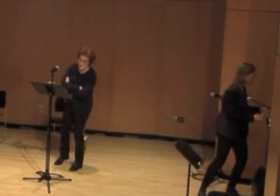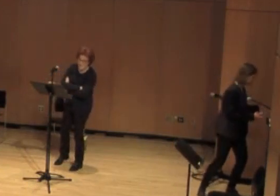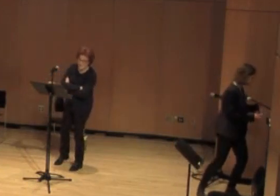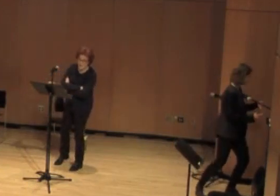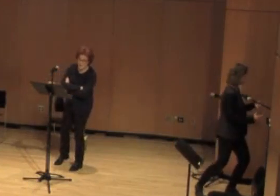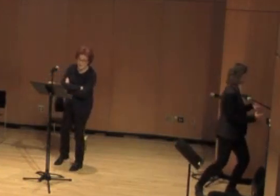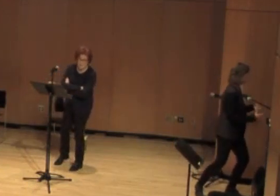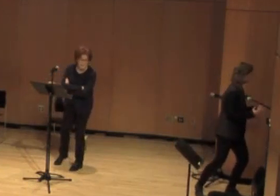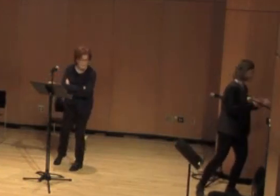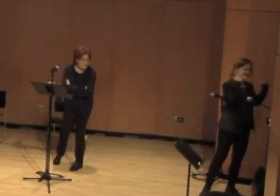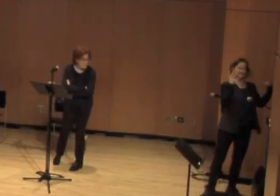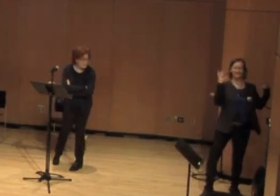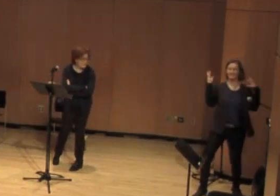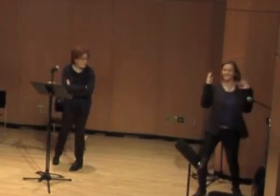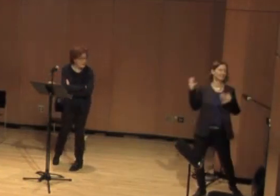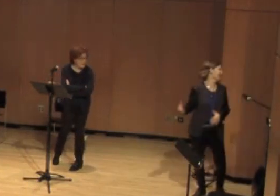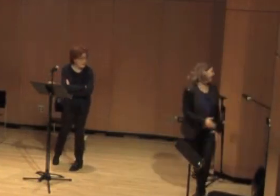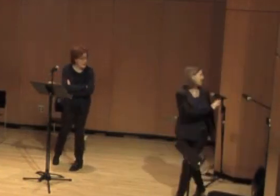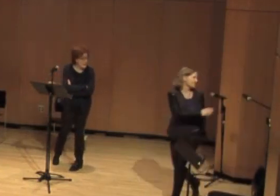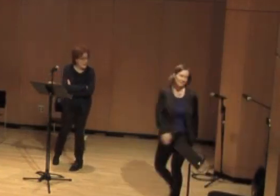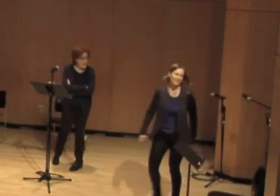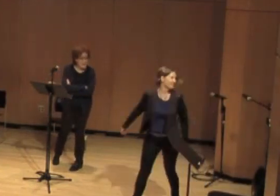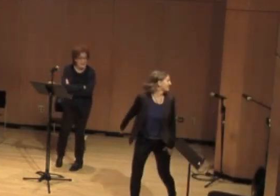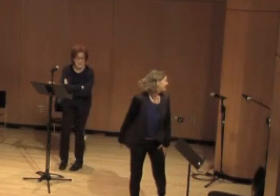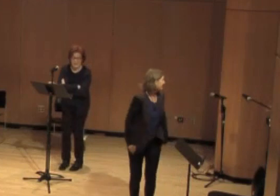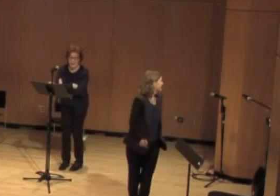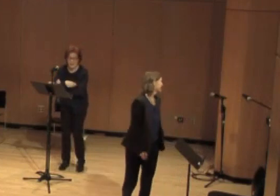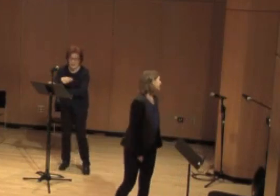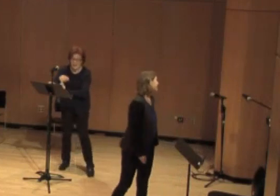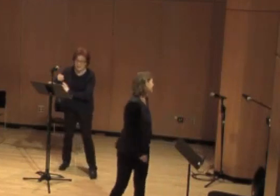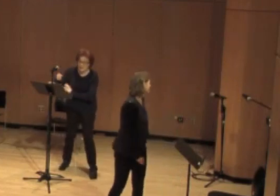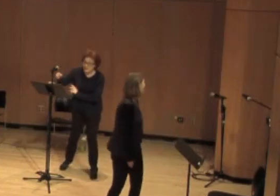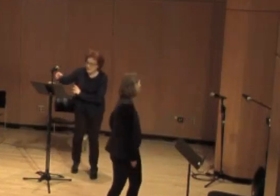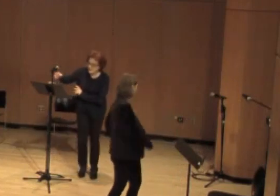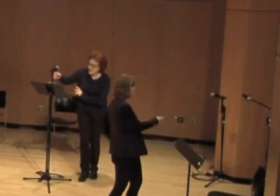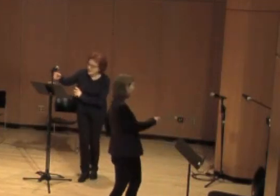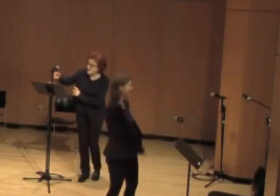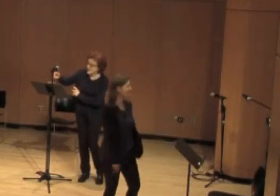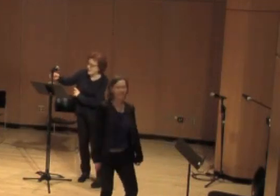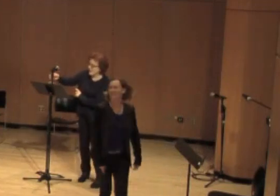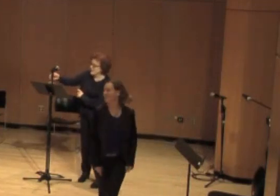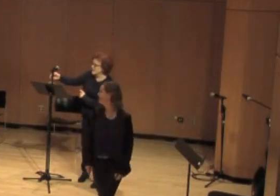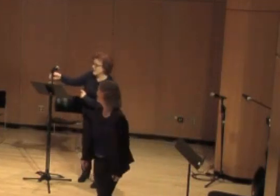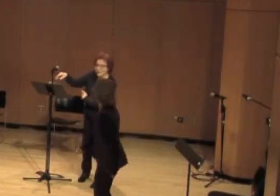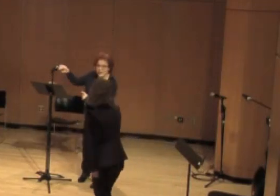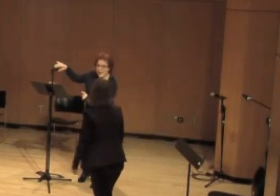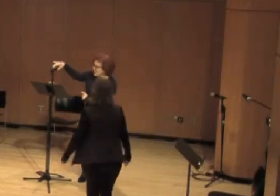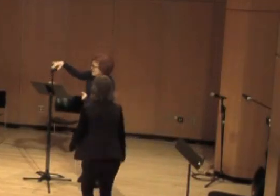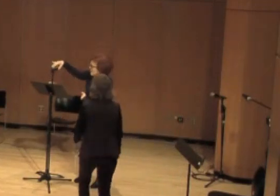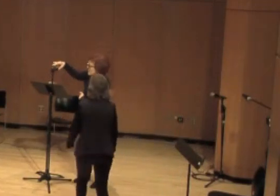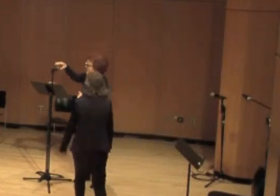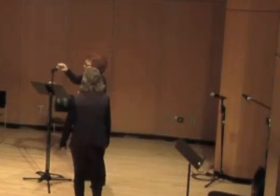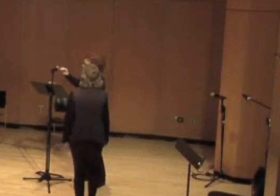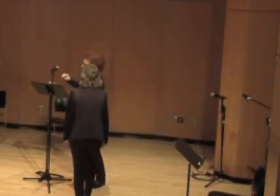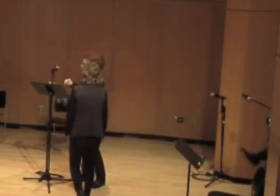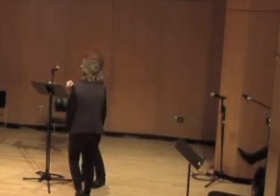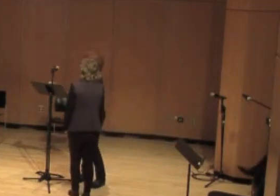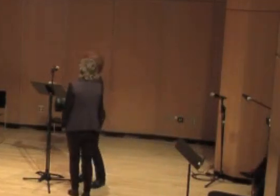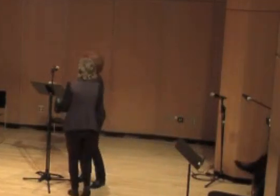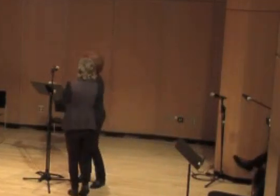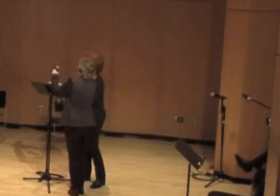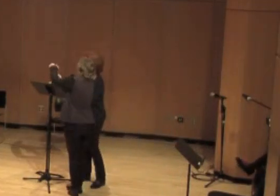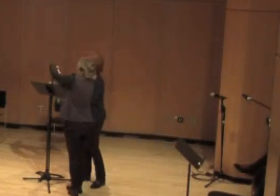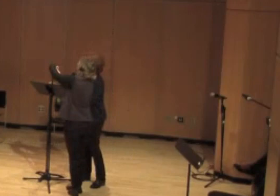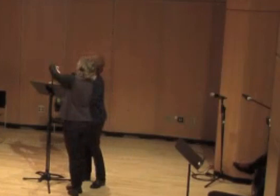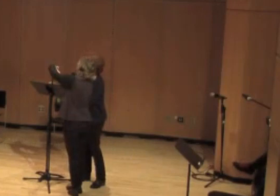yeah actually they've been sticking around I'm surprised I haven't seen that many walkouts I thought I was going to see a lot of oh this